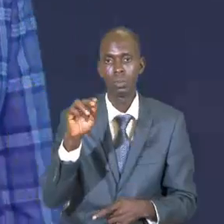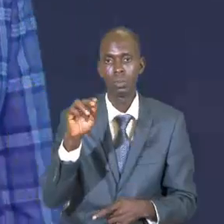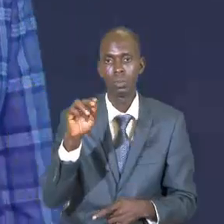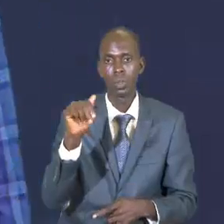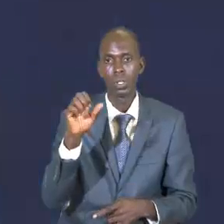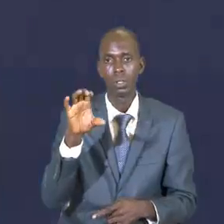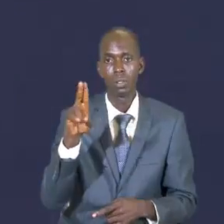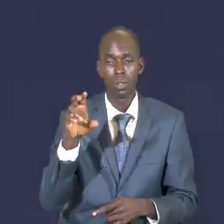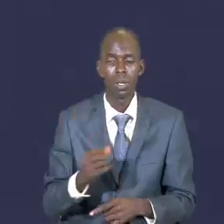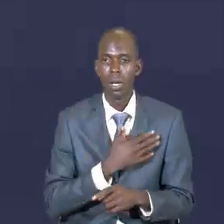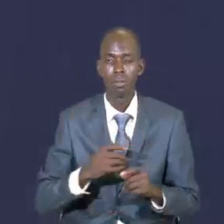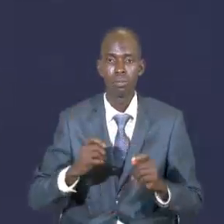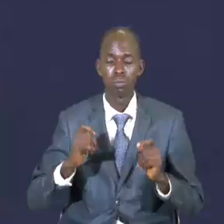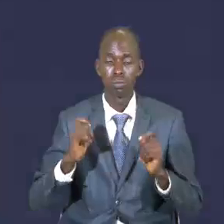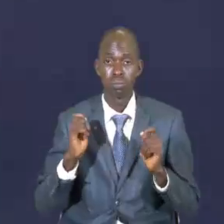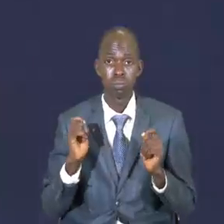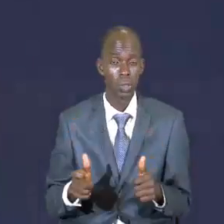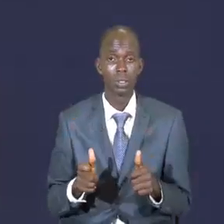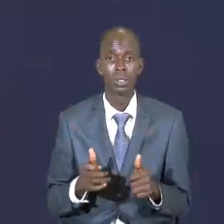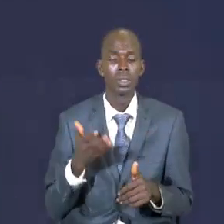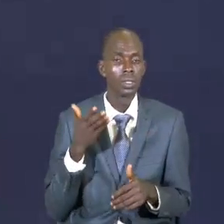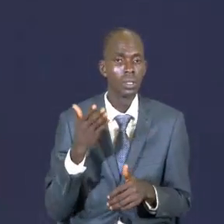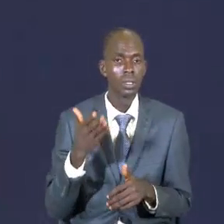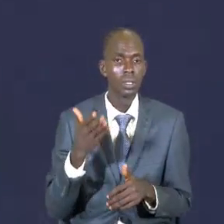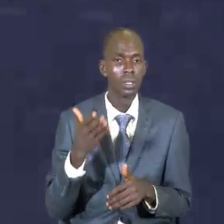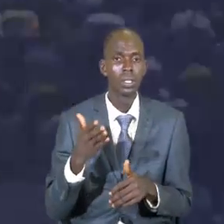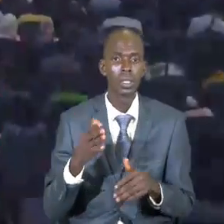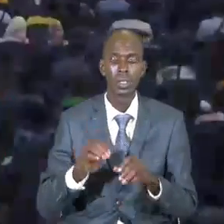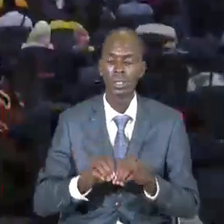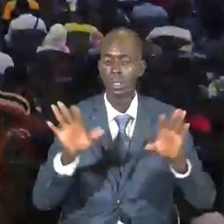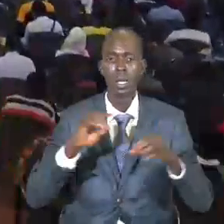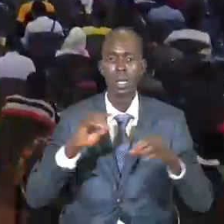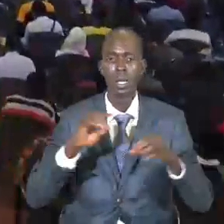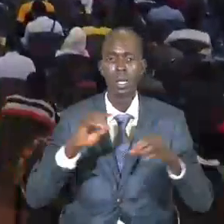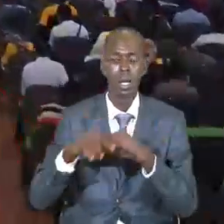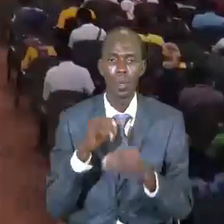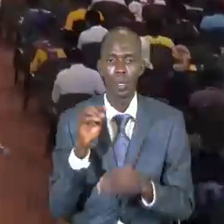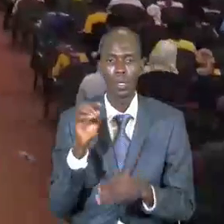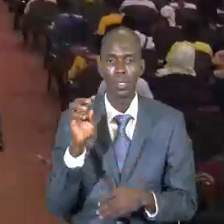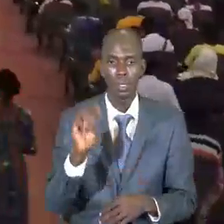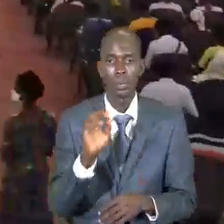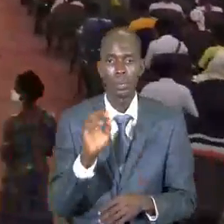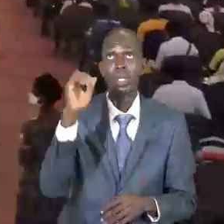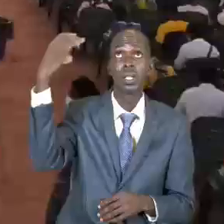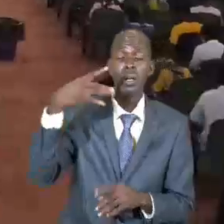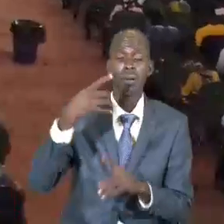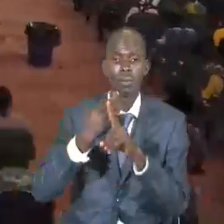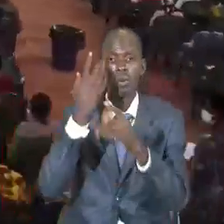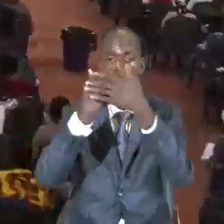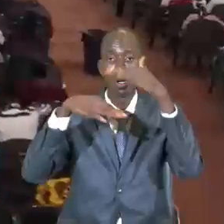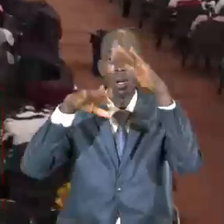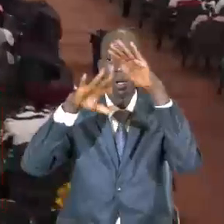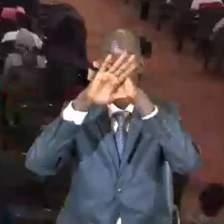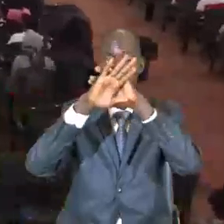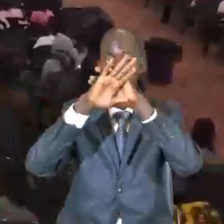there shined round about him a light from heaven. And then in verse